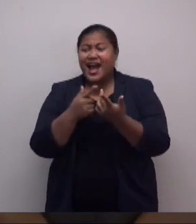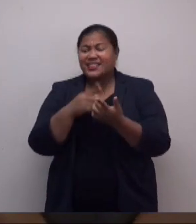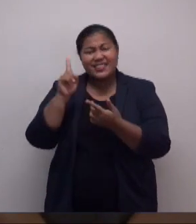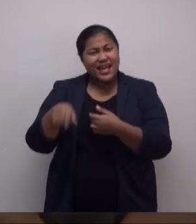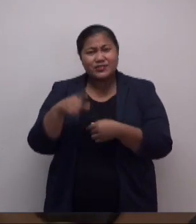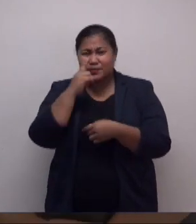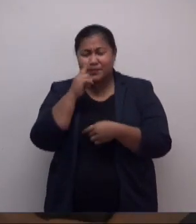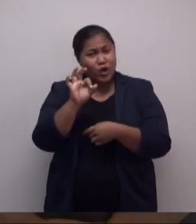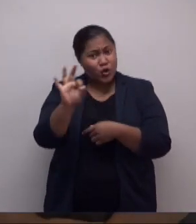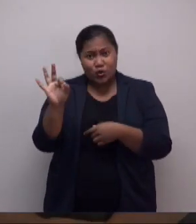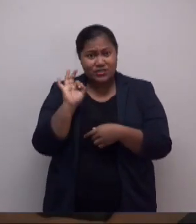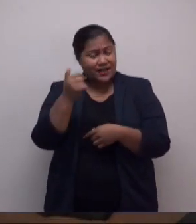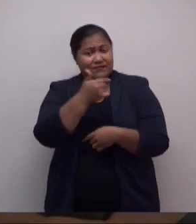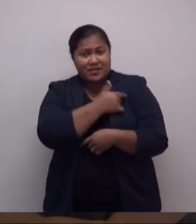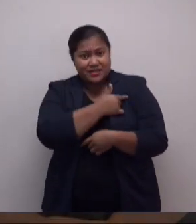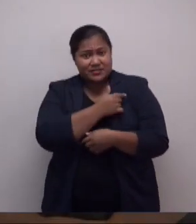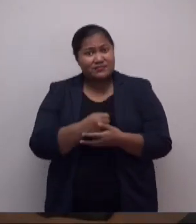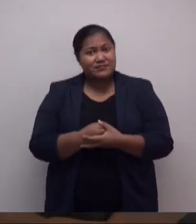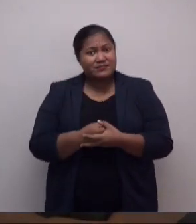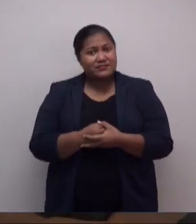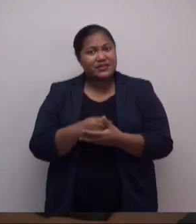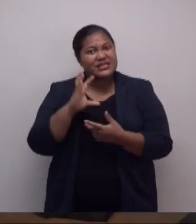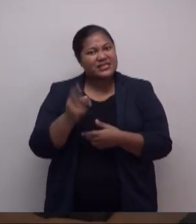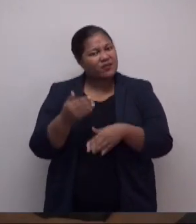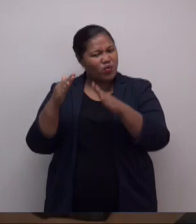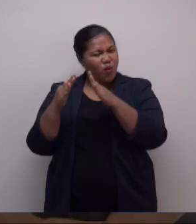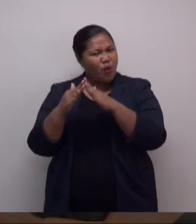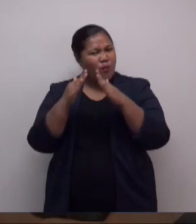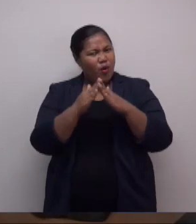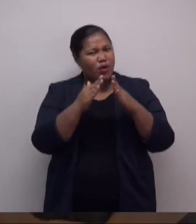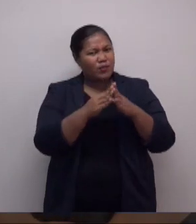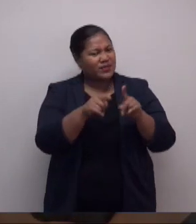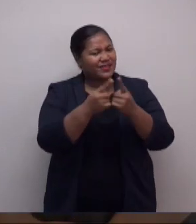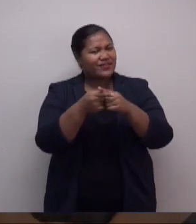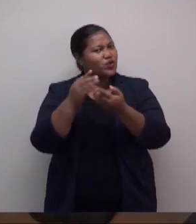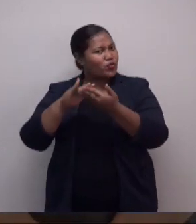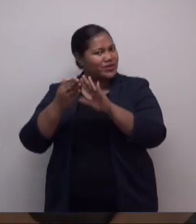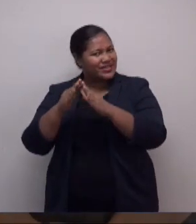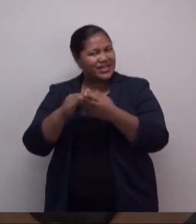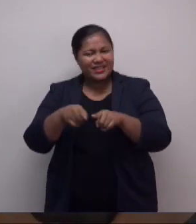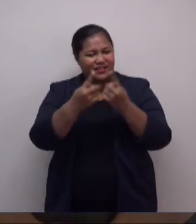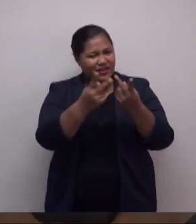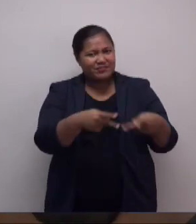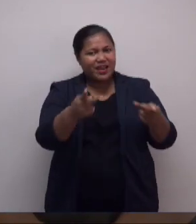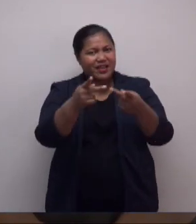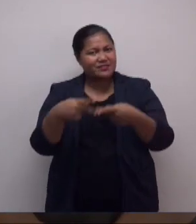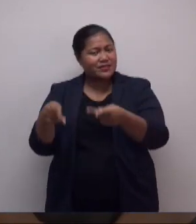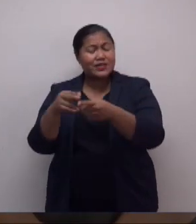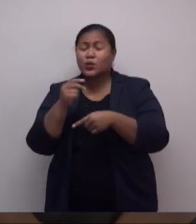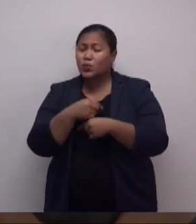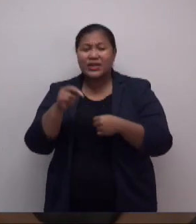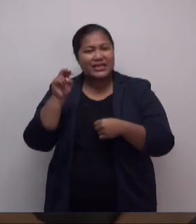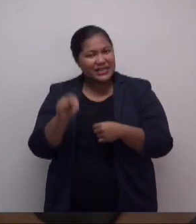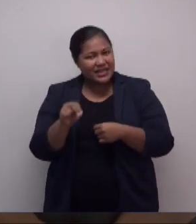all, some of whom represent large chunks of certain communities in certain locations, we need to get them